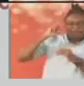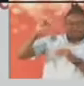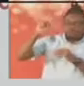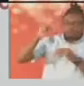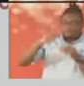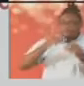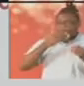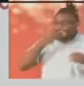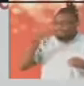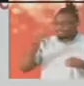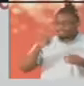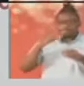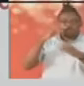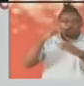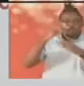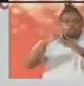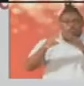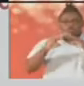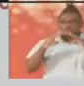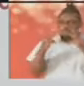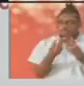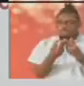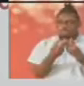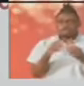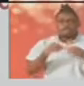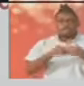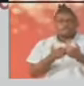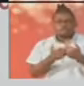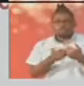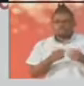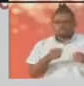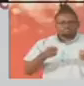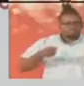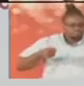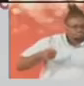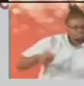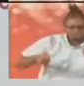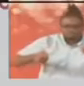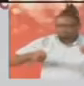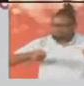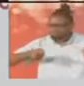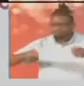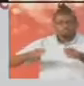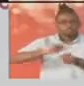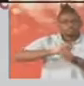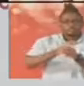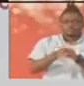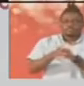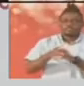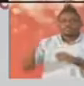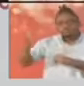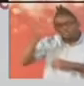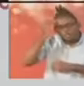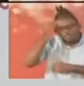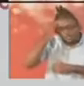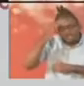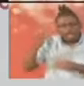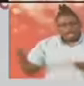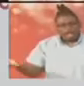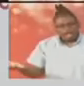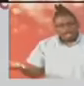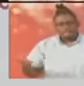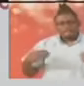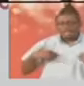Oxford based on our health system response. And you know what? Despite our many challenges, right, as a country,